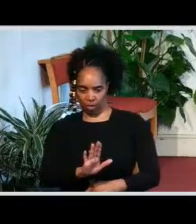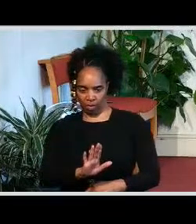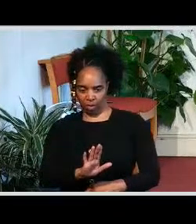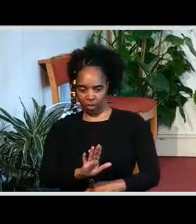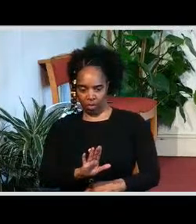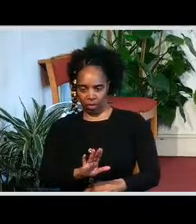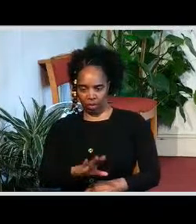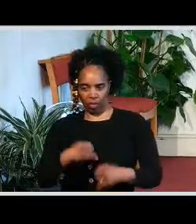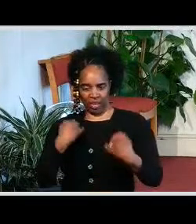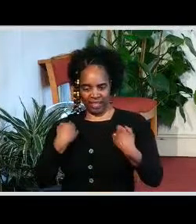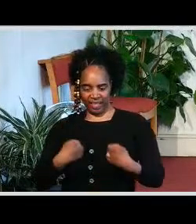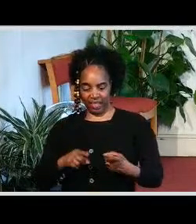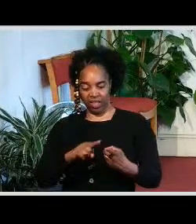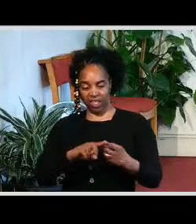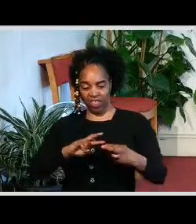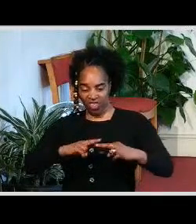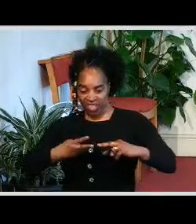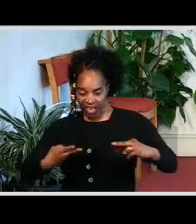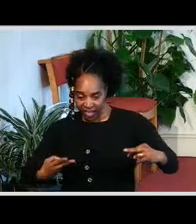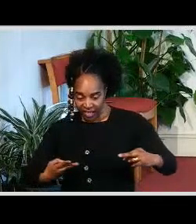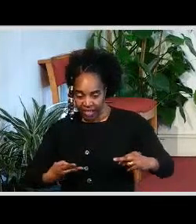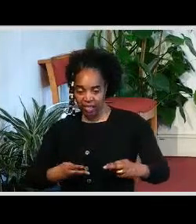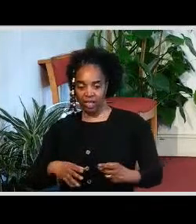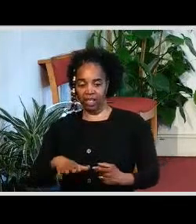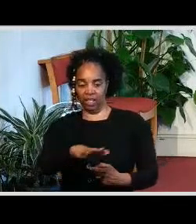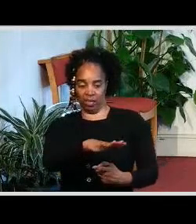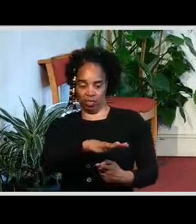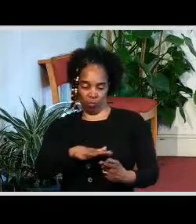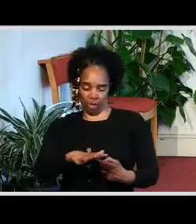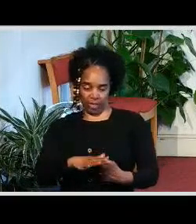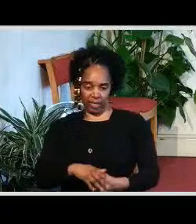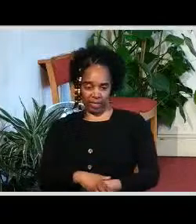not diseases. These are conditions which are